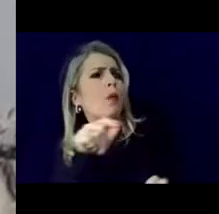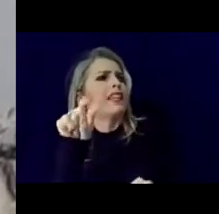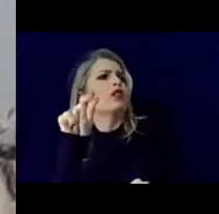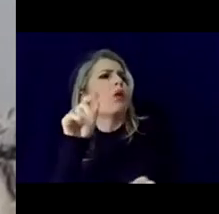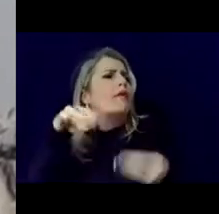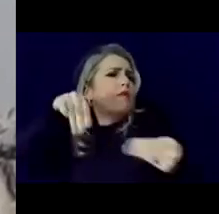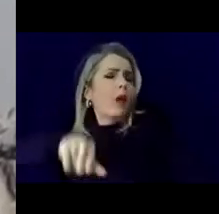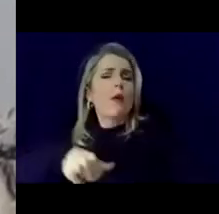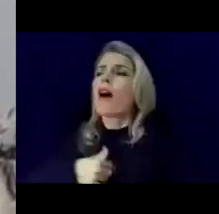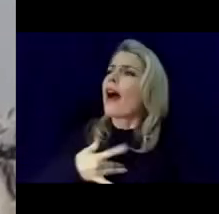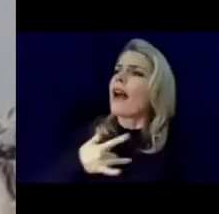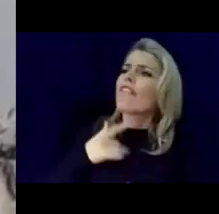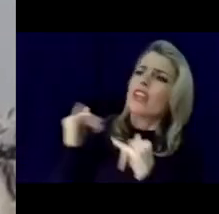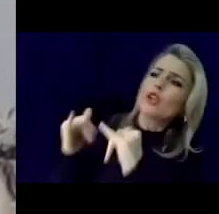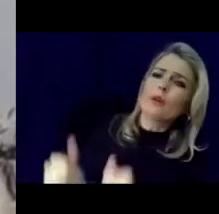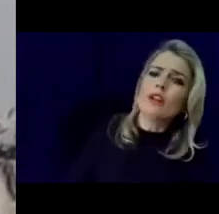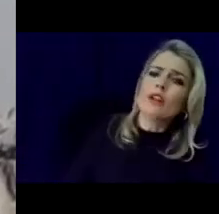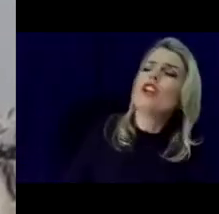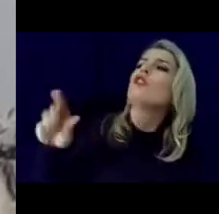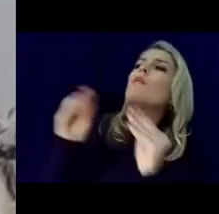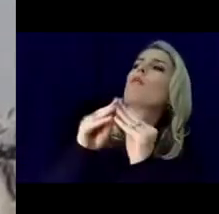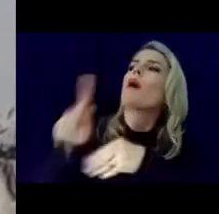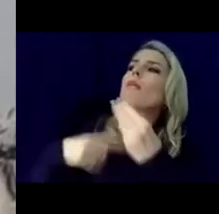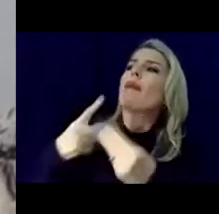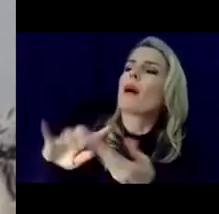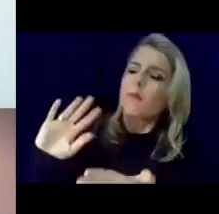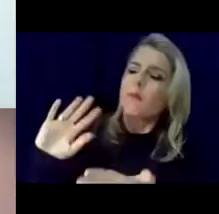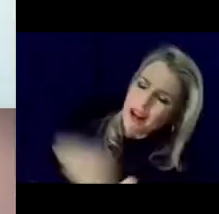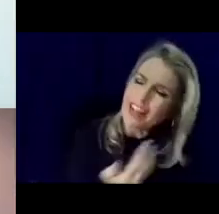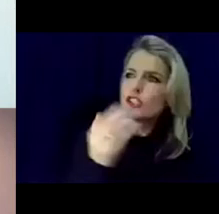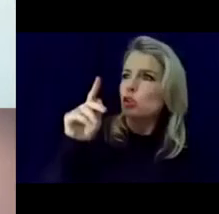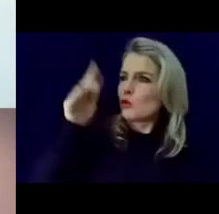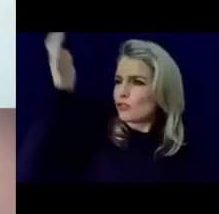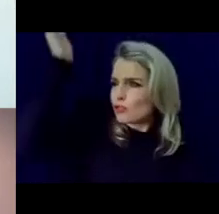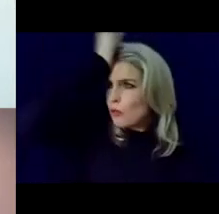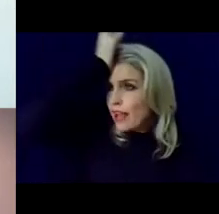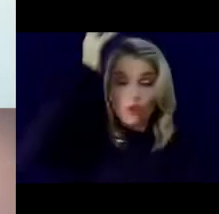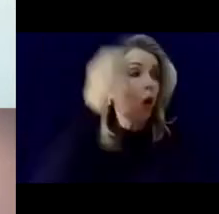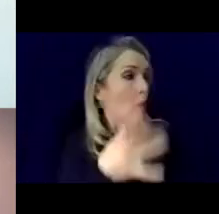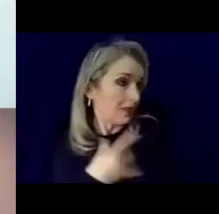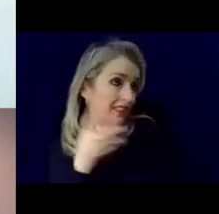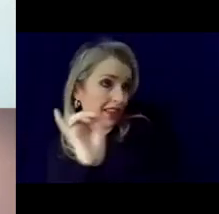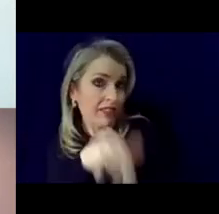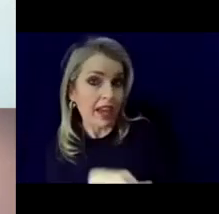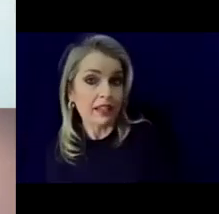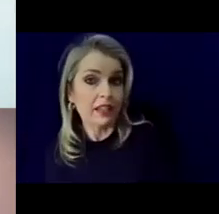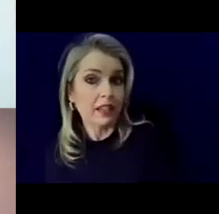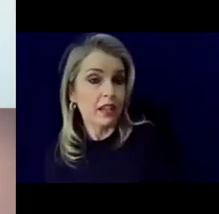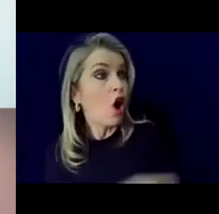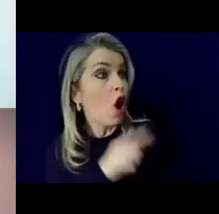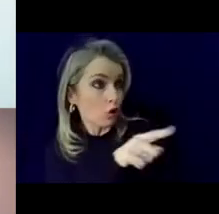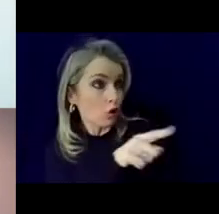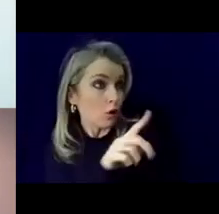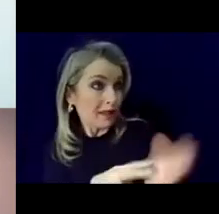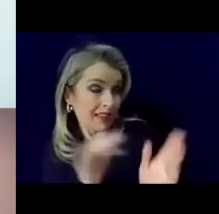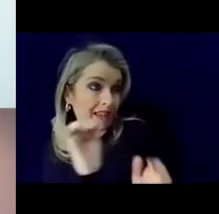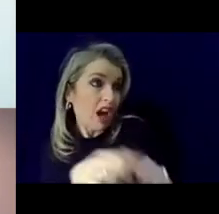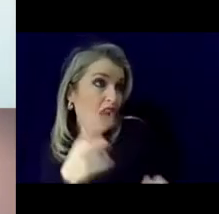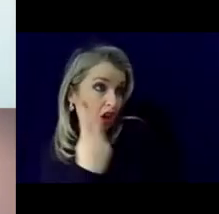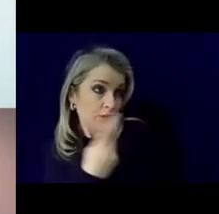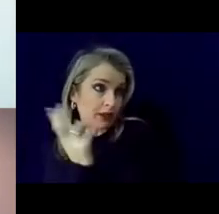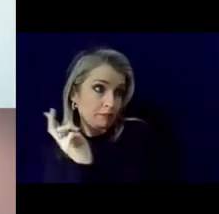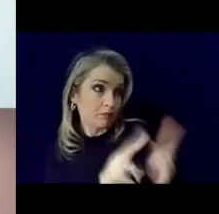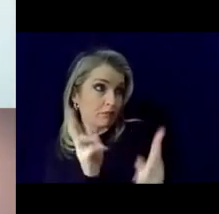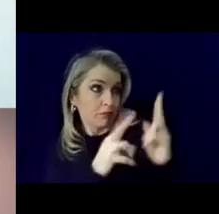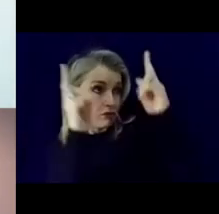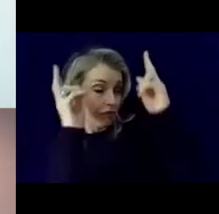I feel you. You're more about brand new trash. Oh, it's like that? Oh, you ain't like facts, so I figured we were playing the dozens.